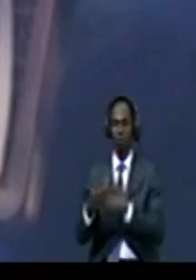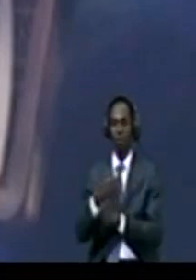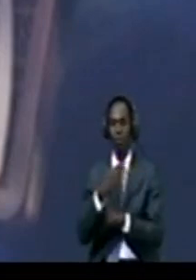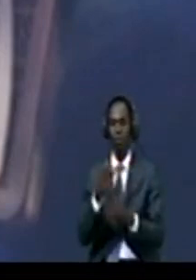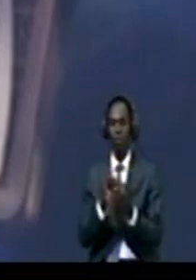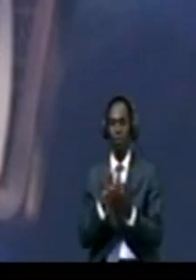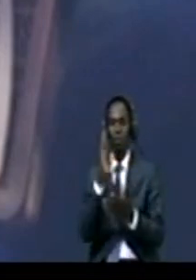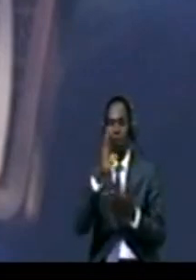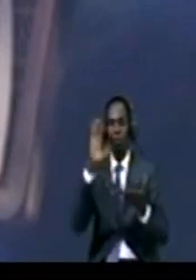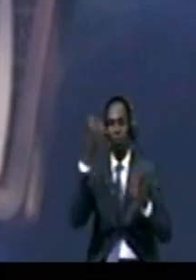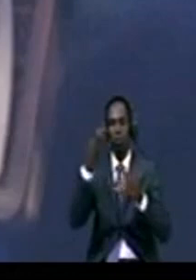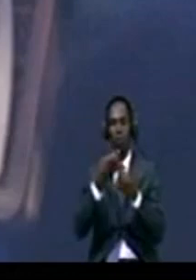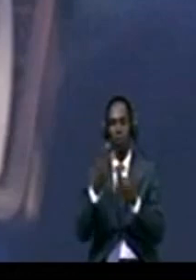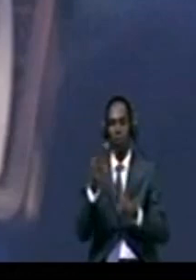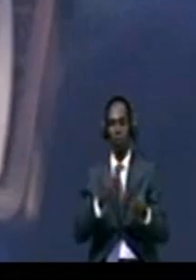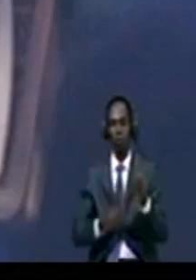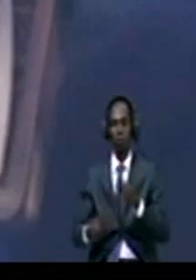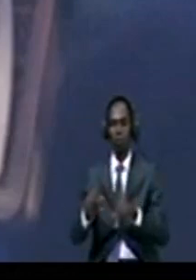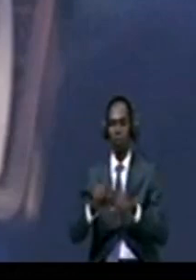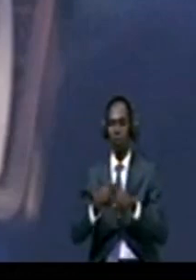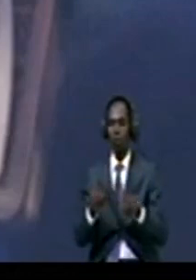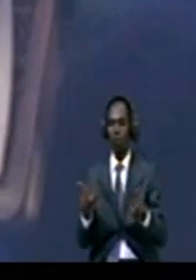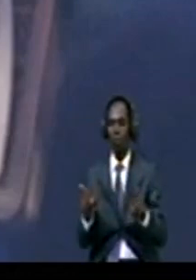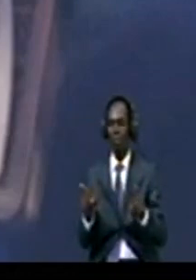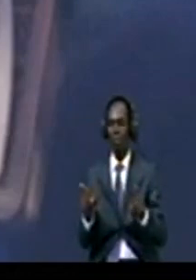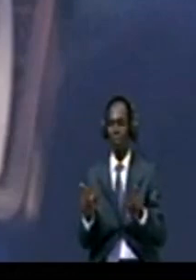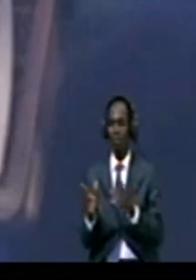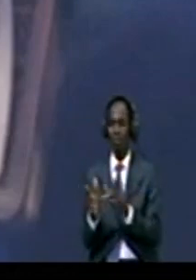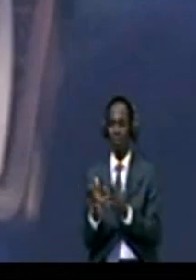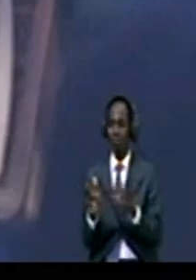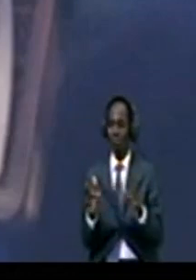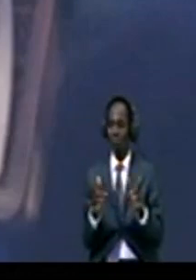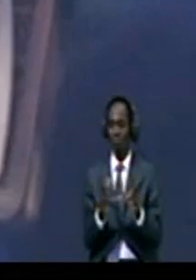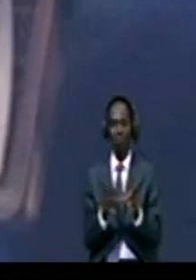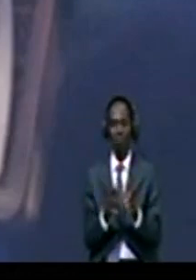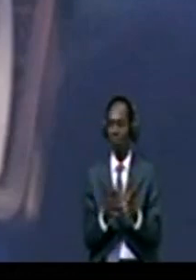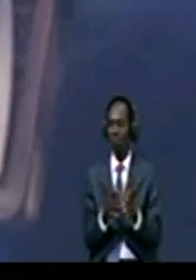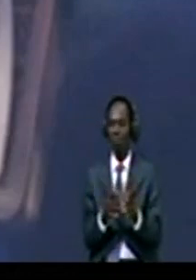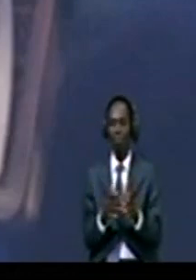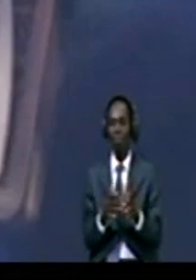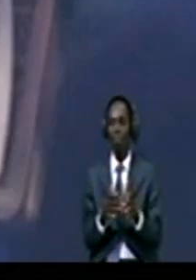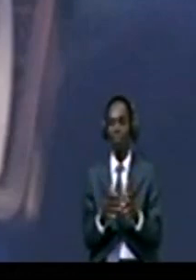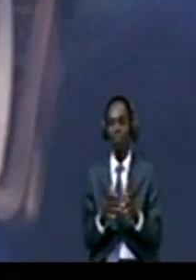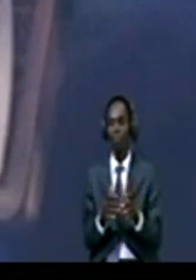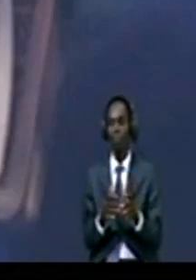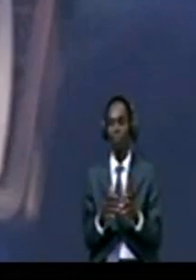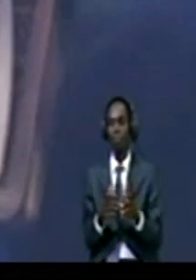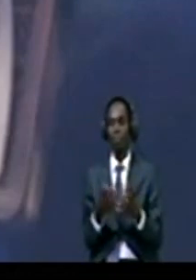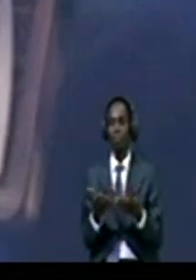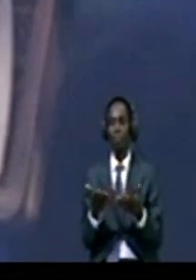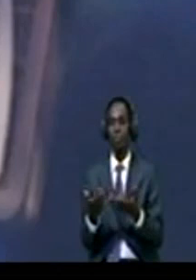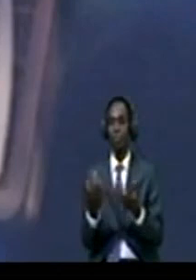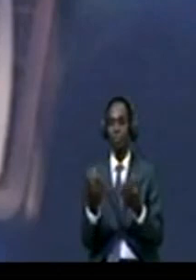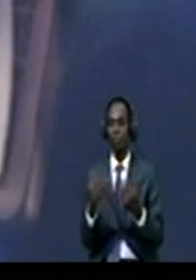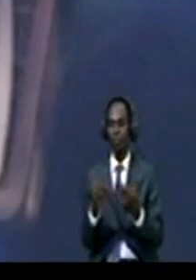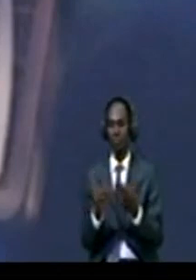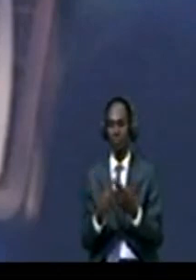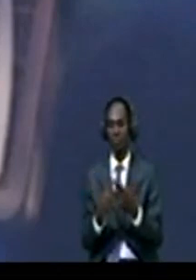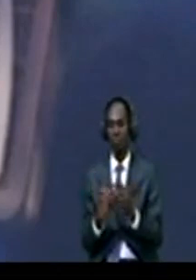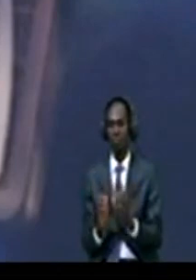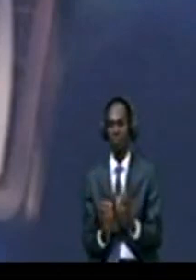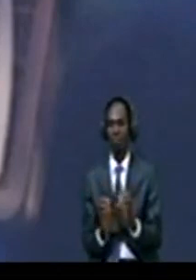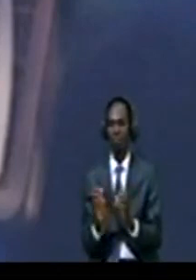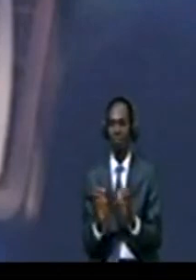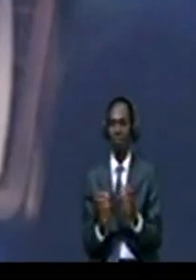people. Now when Jesus was in Bethany, in the house of Simon the leper, there came unto him a woman having an alabaster box